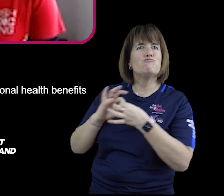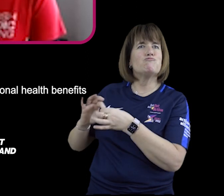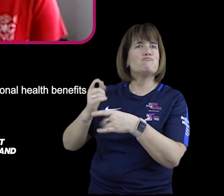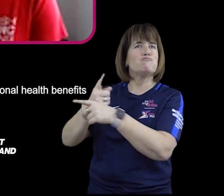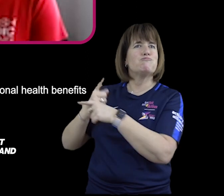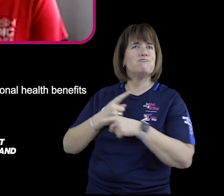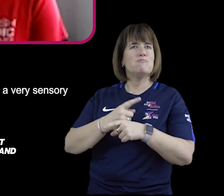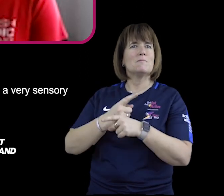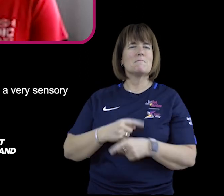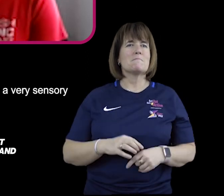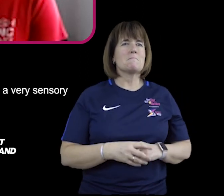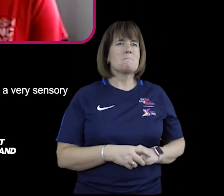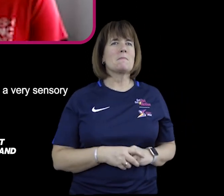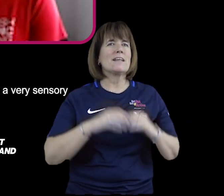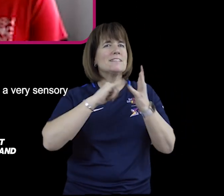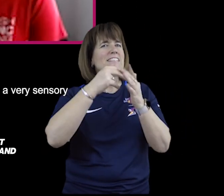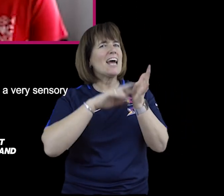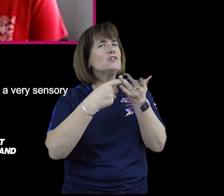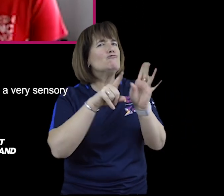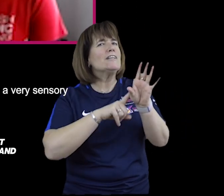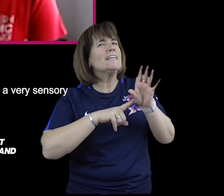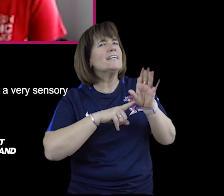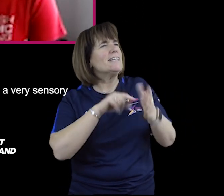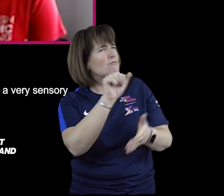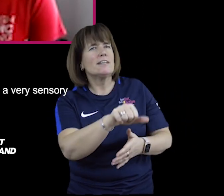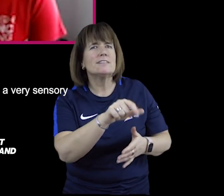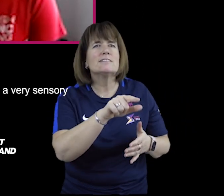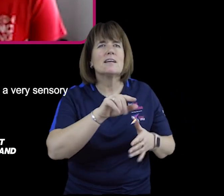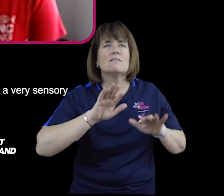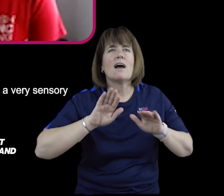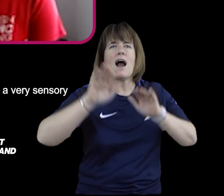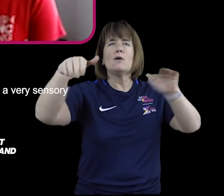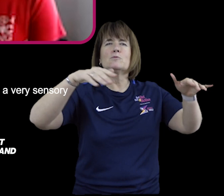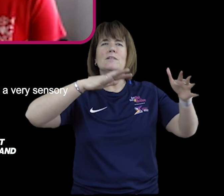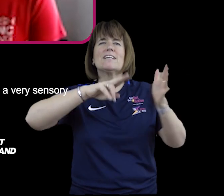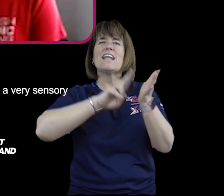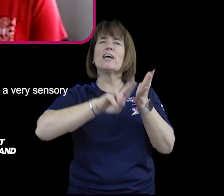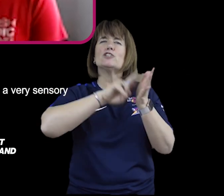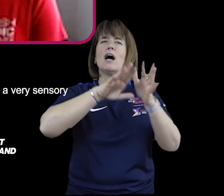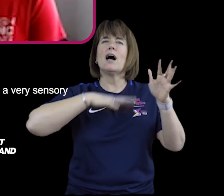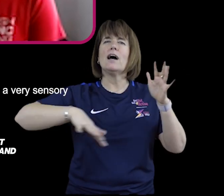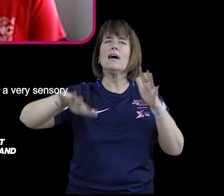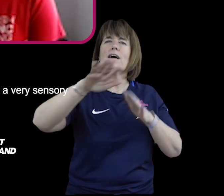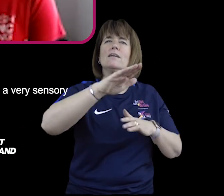a group of people. It's quite sensory, isn't it, when you mention the nature element? You know, it's a very sensory, emotive thing, isn't